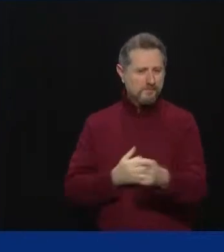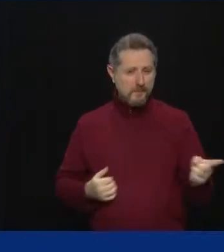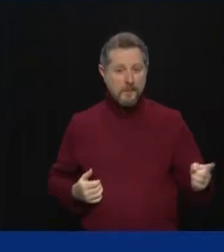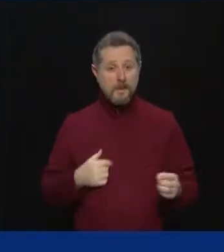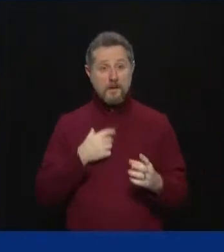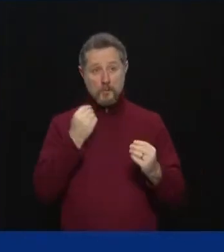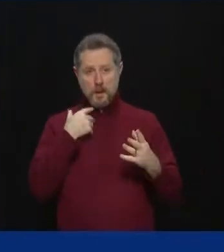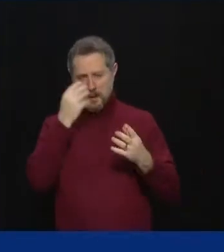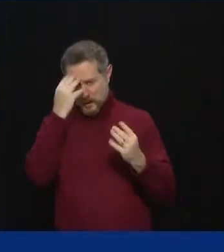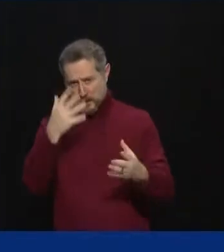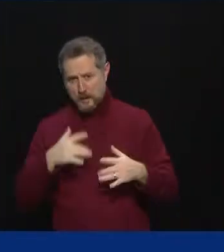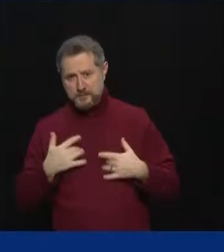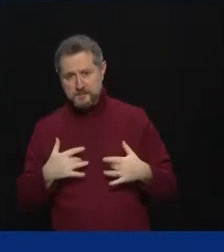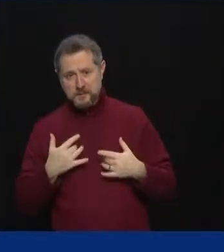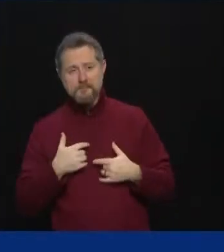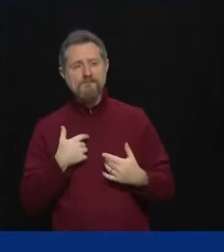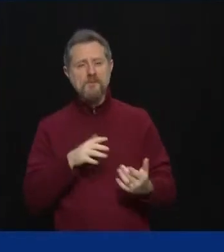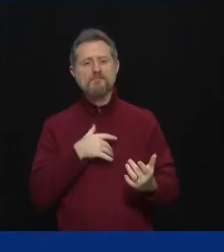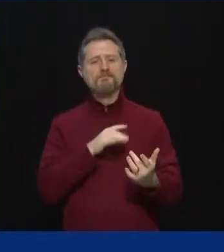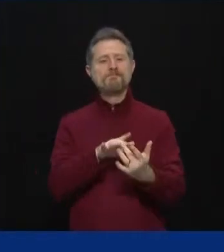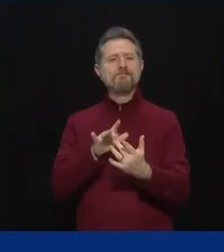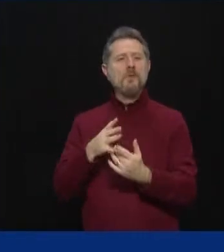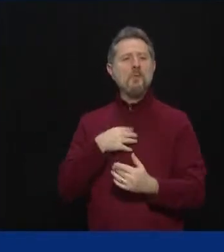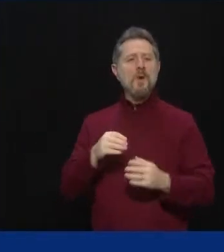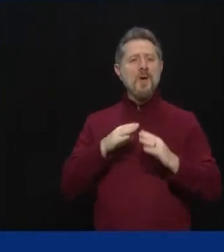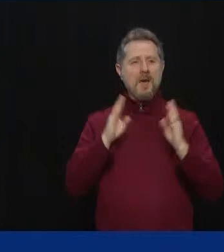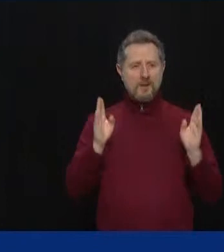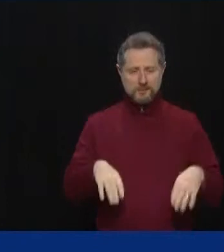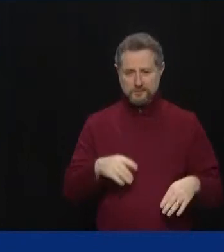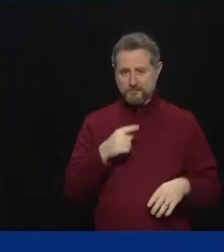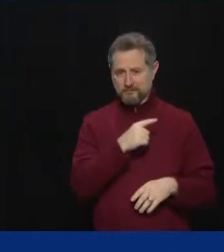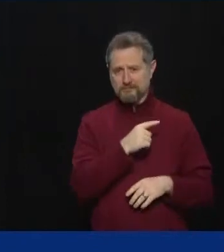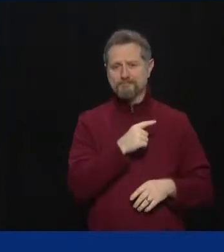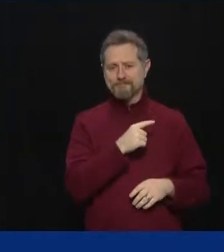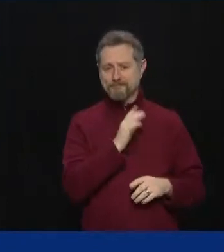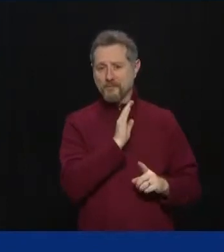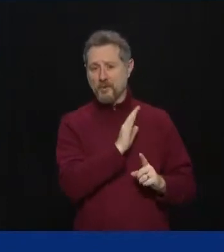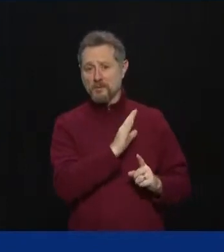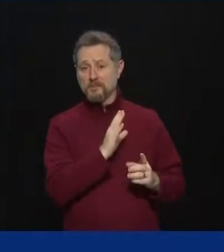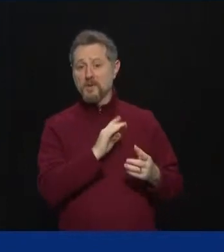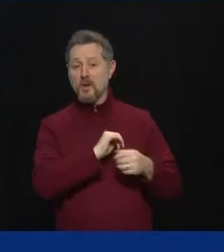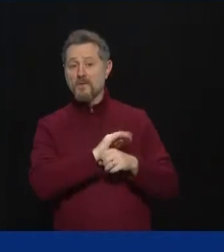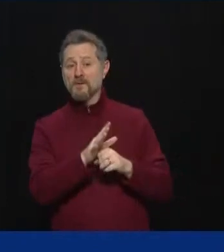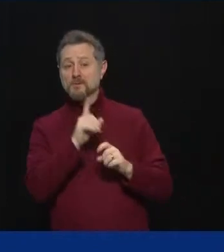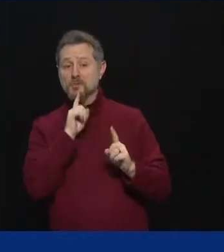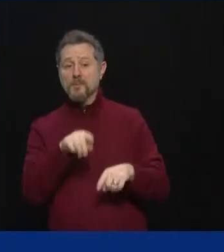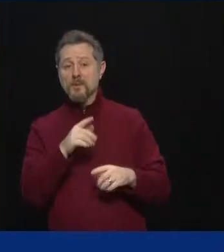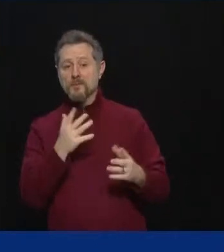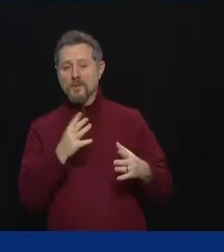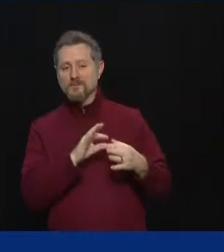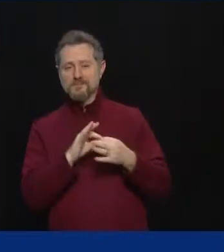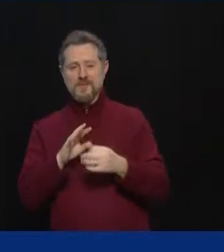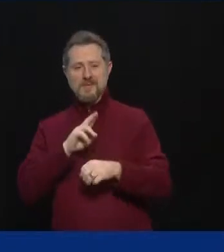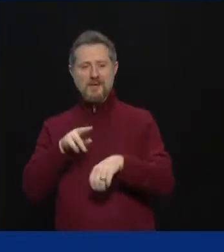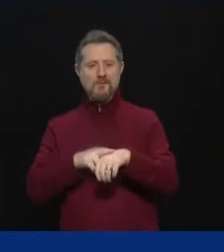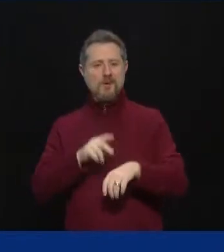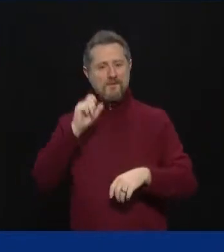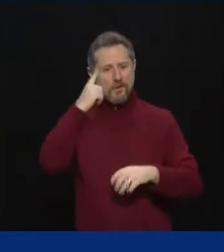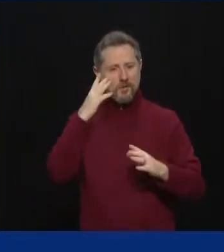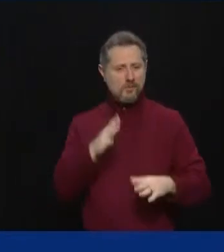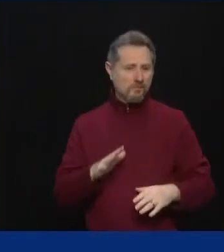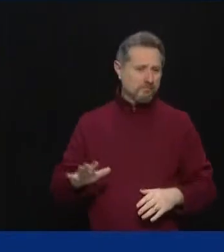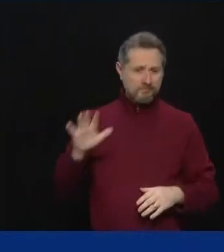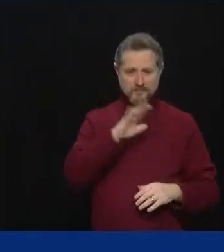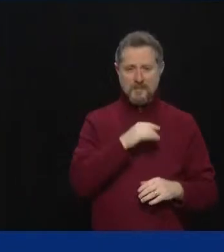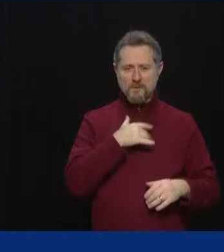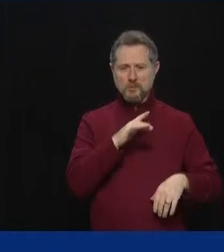White House Coronavirus Response Coordinator and the national governors, and as well as when I was in Washington a week or so